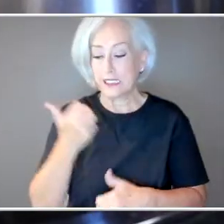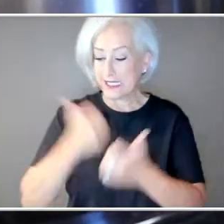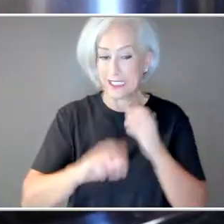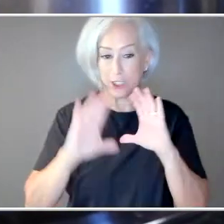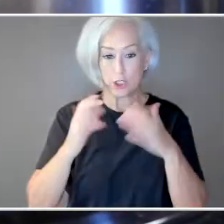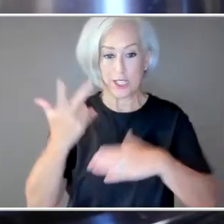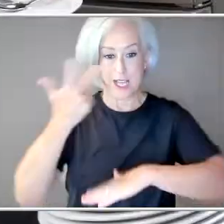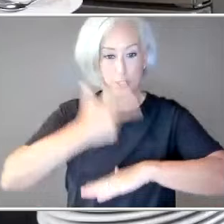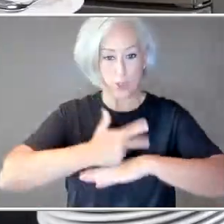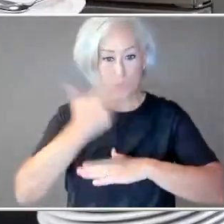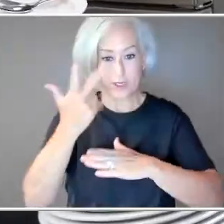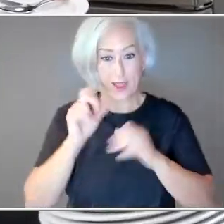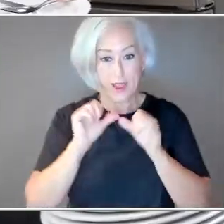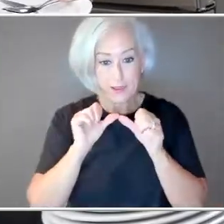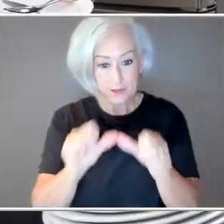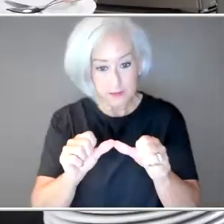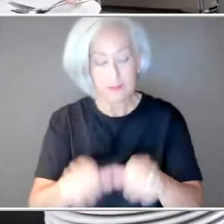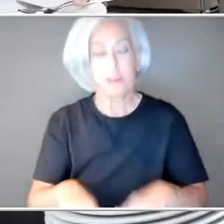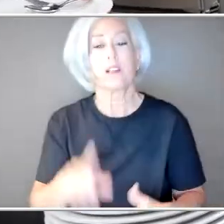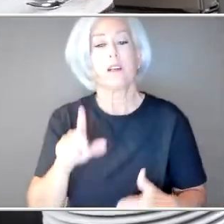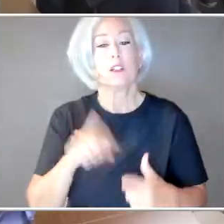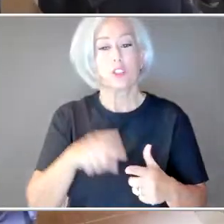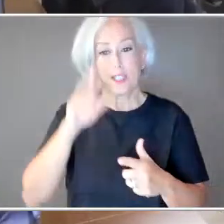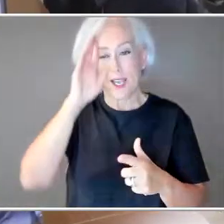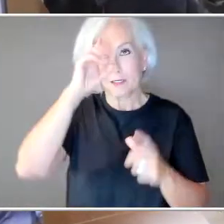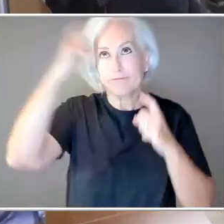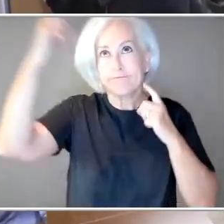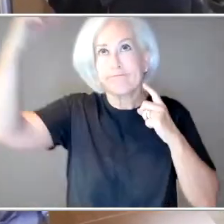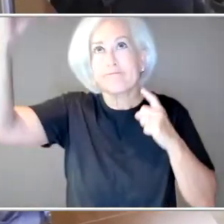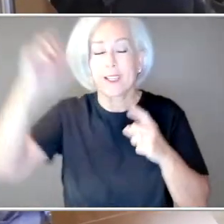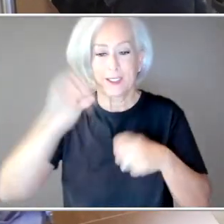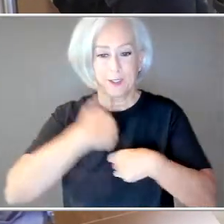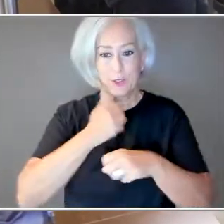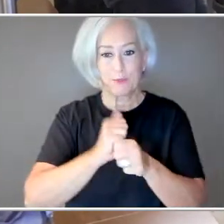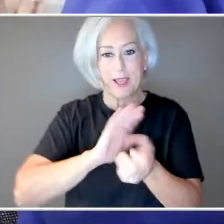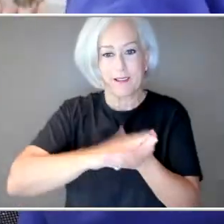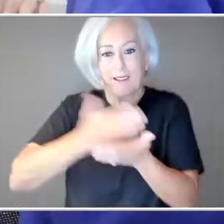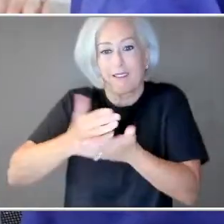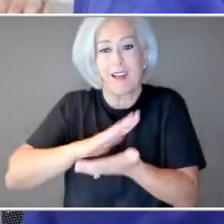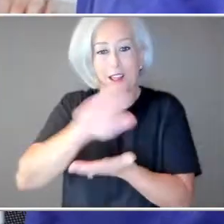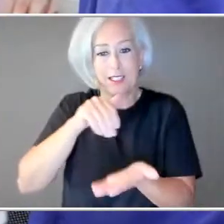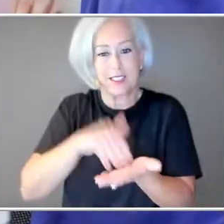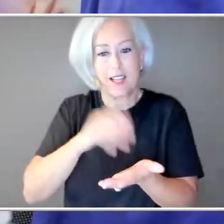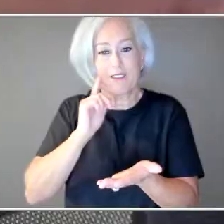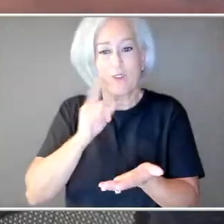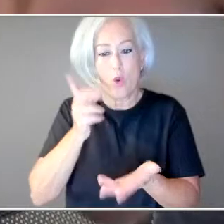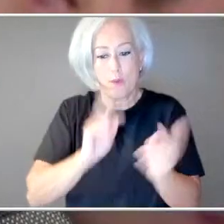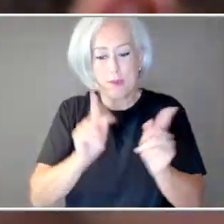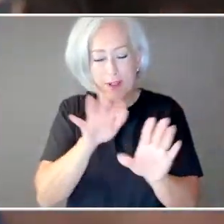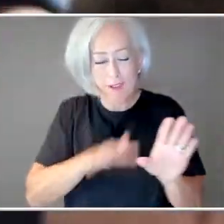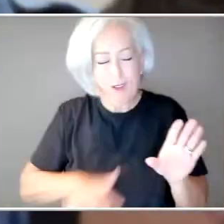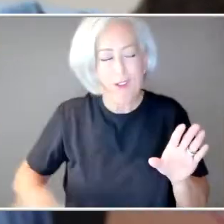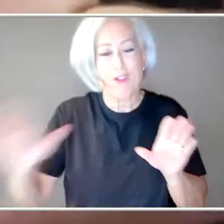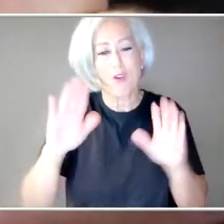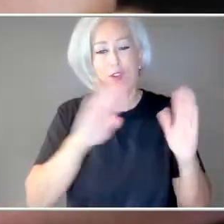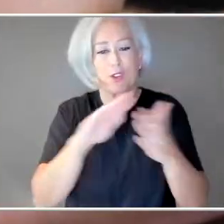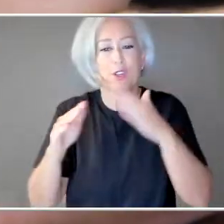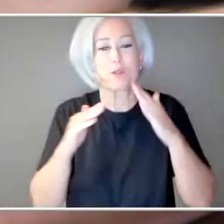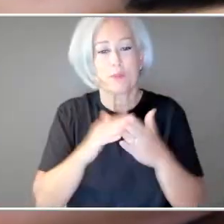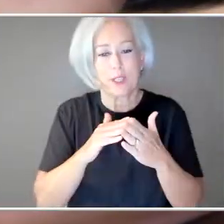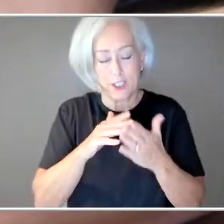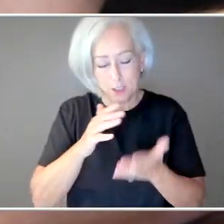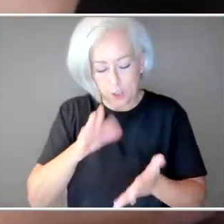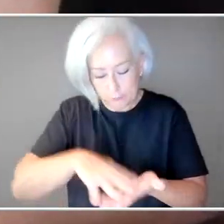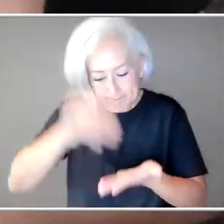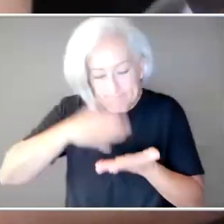expand and develop a culinary medicine center for people across the community so they can all learn how to nurture themselves